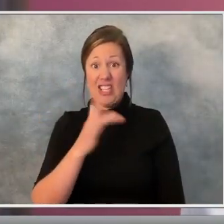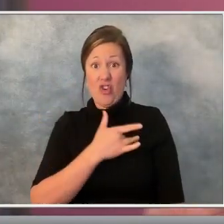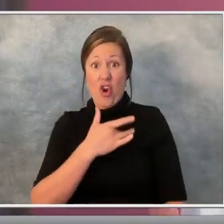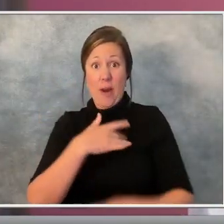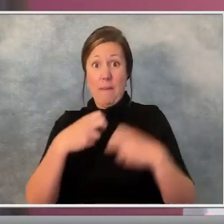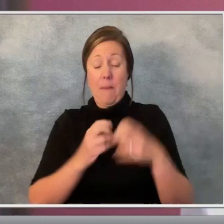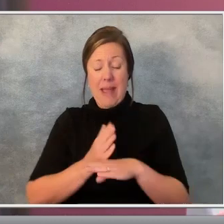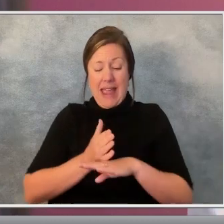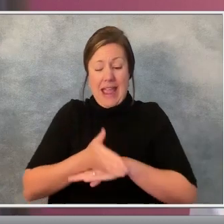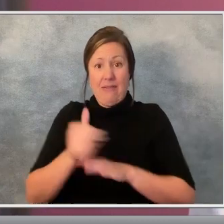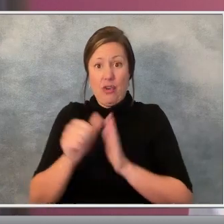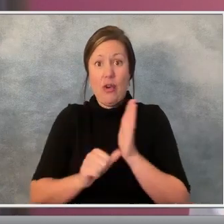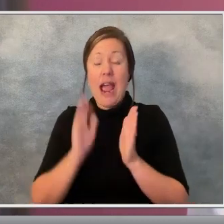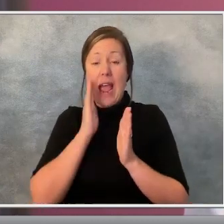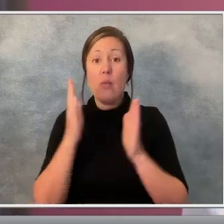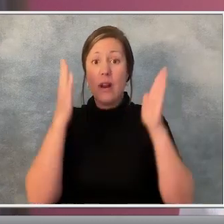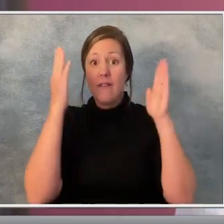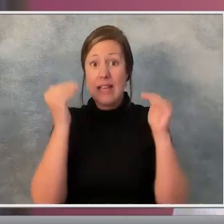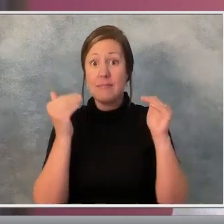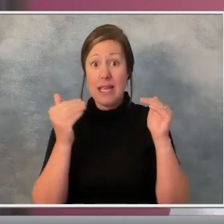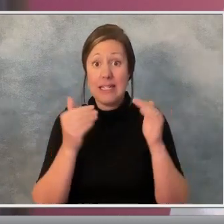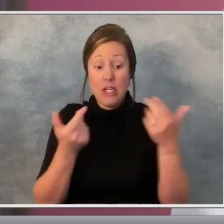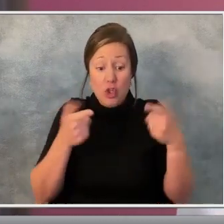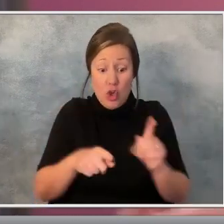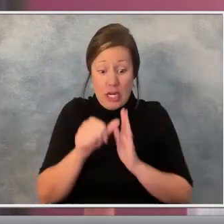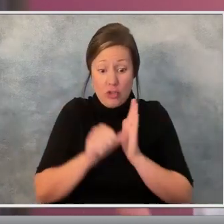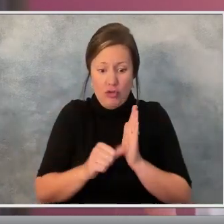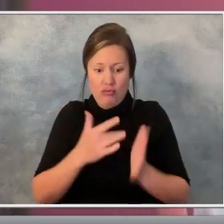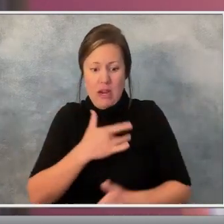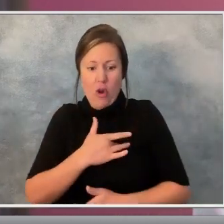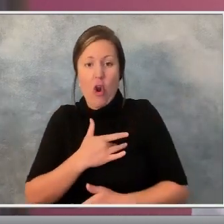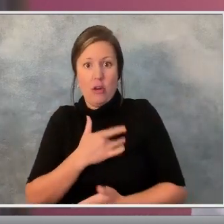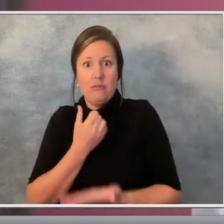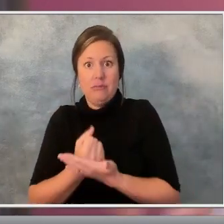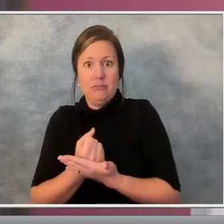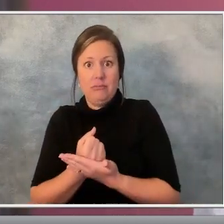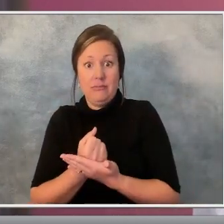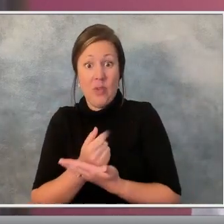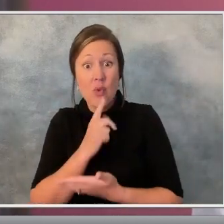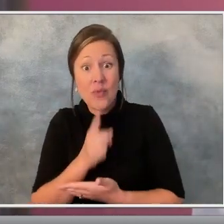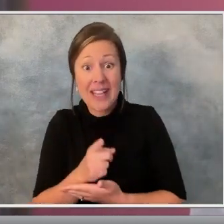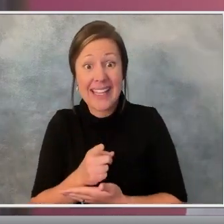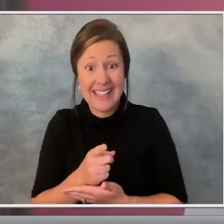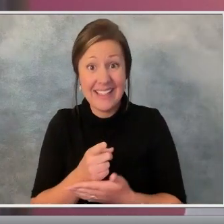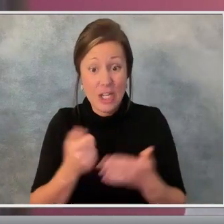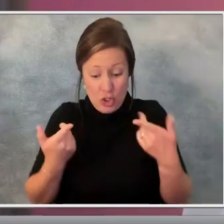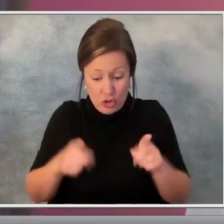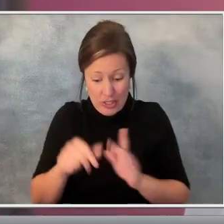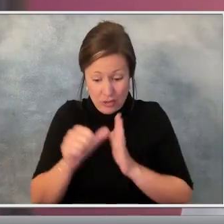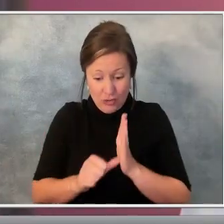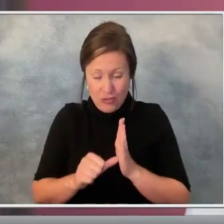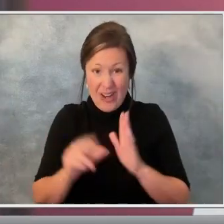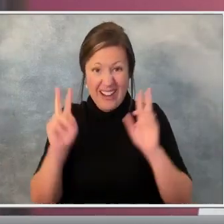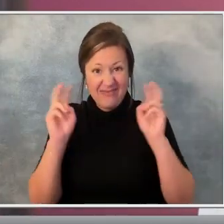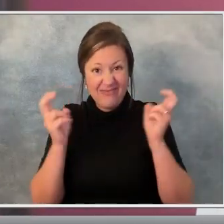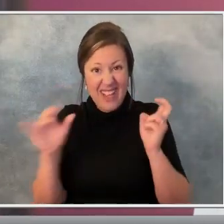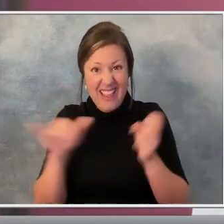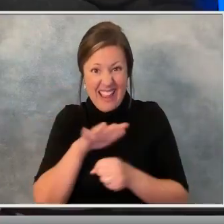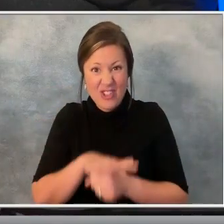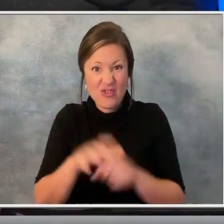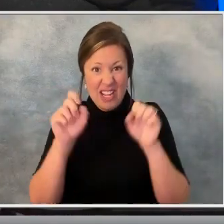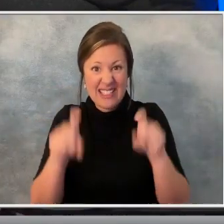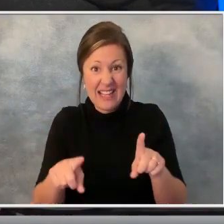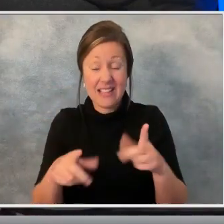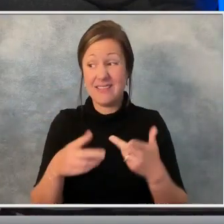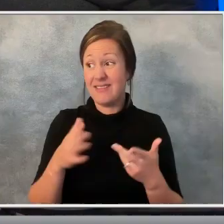issue during the procedure I did. I mean, essentially, I put him through a stress test during a procedure, and he tolerated it fine. So if anything was